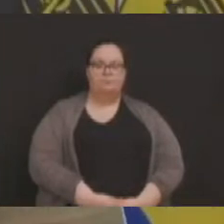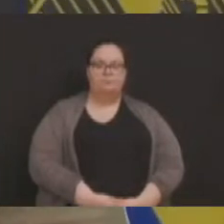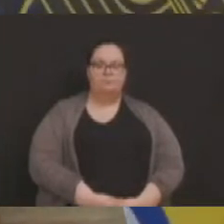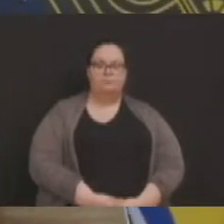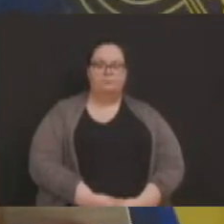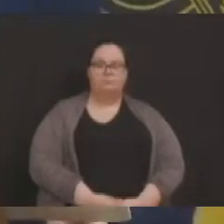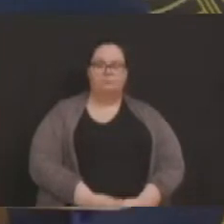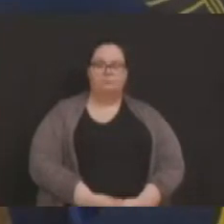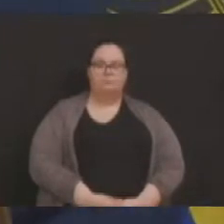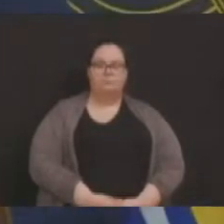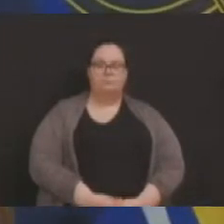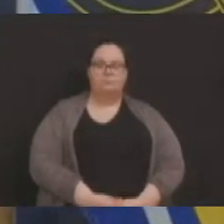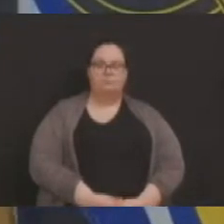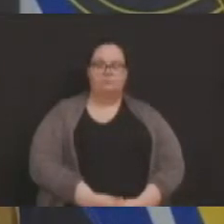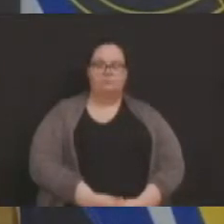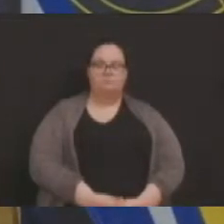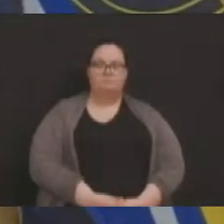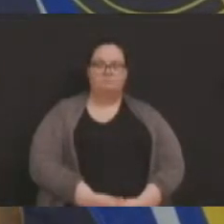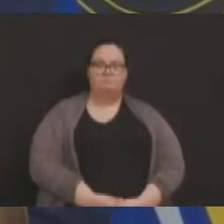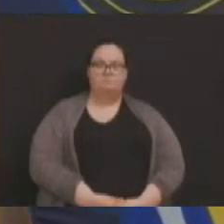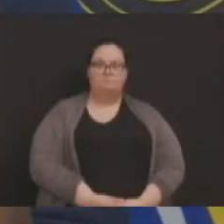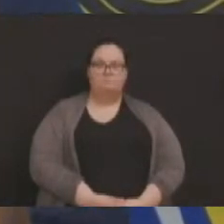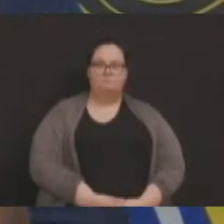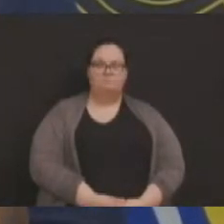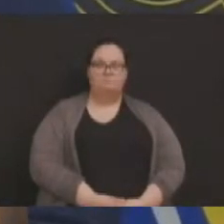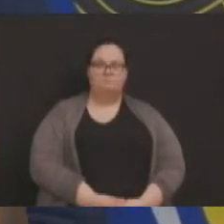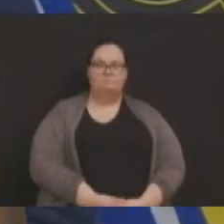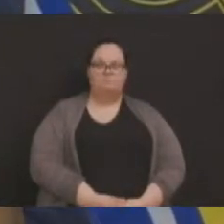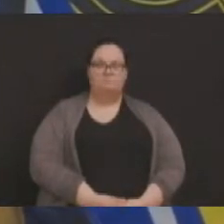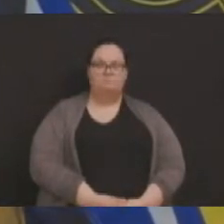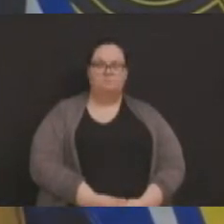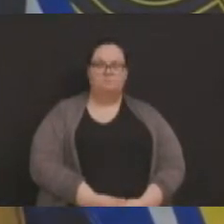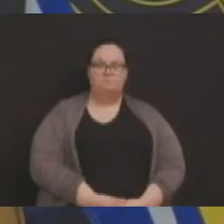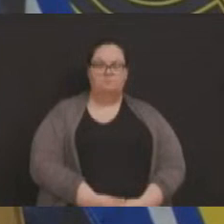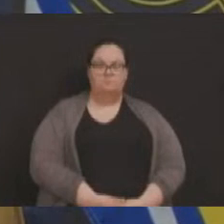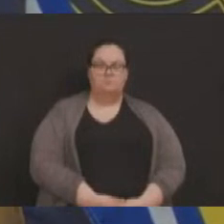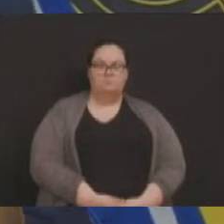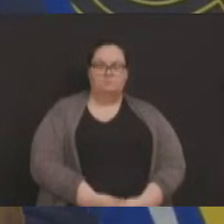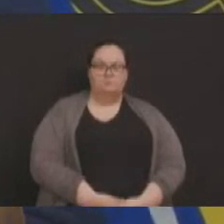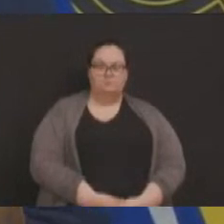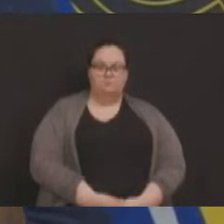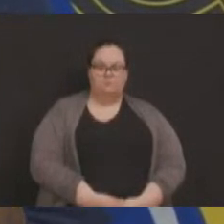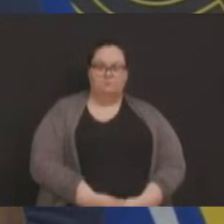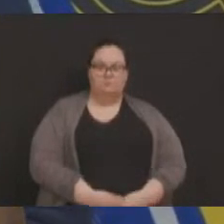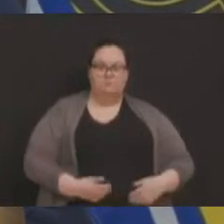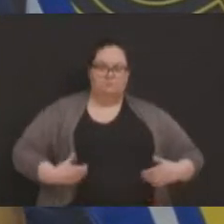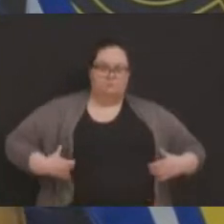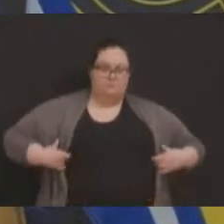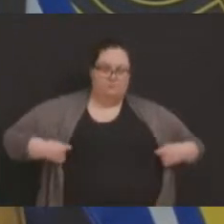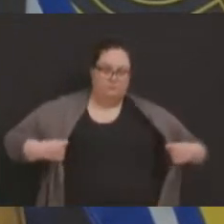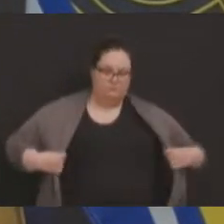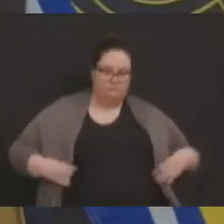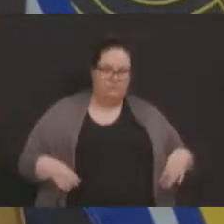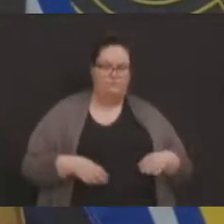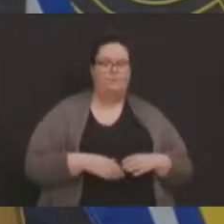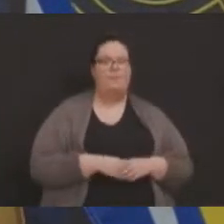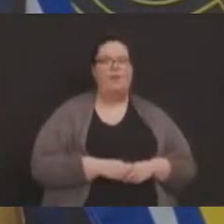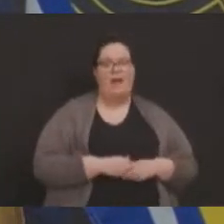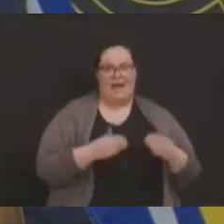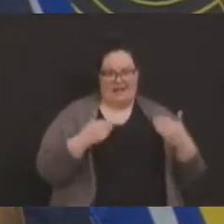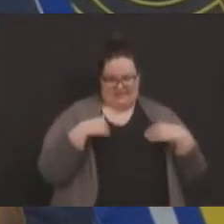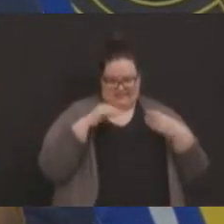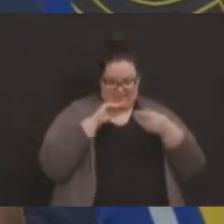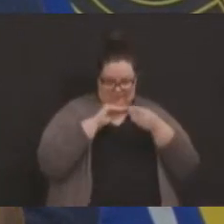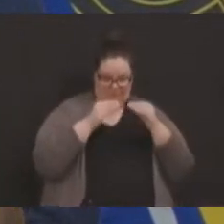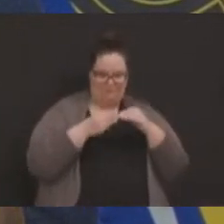So Savannah, I do have that information with me. I'm sorry I can't do it off the top of my head. I have to look at cheat notes. So a total